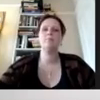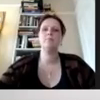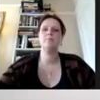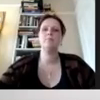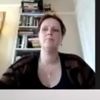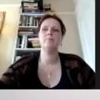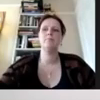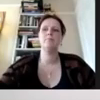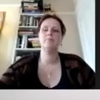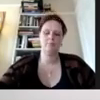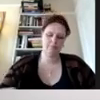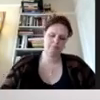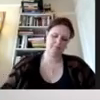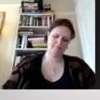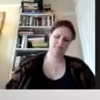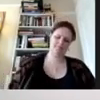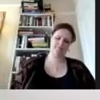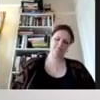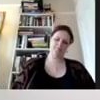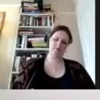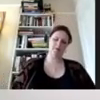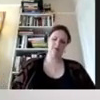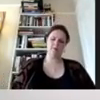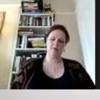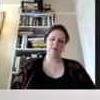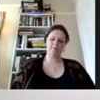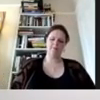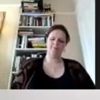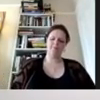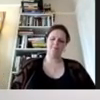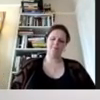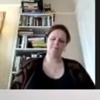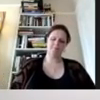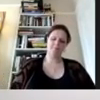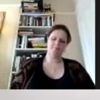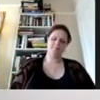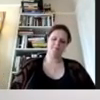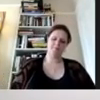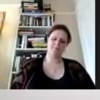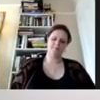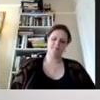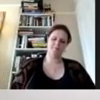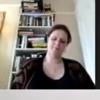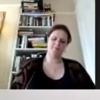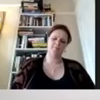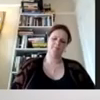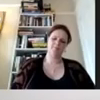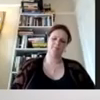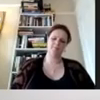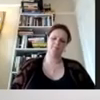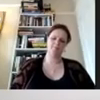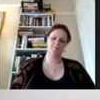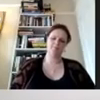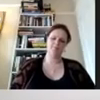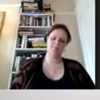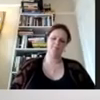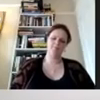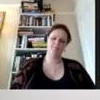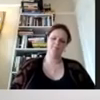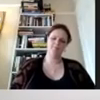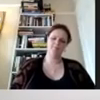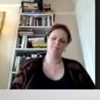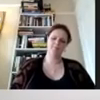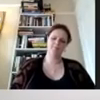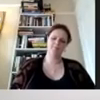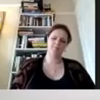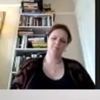future weeks. And one of the pages on the One Digital website is about supporting people who have English as a second language. We've